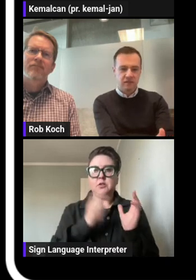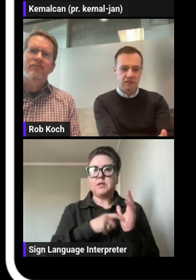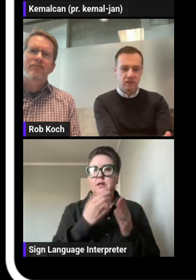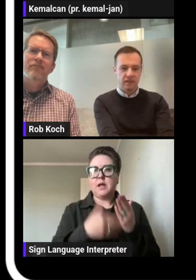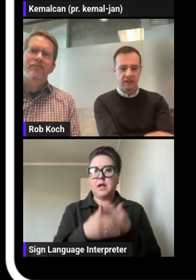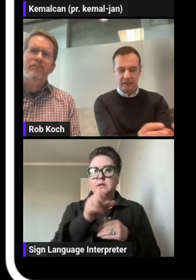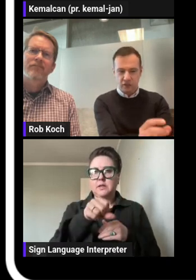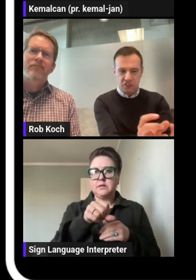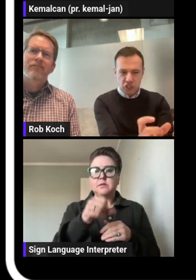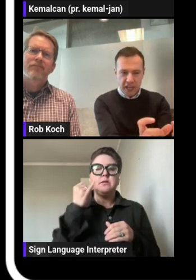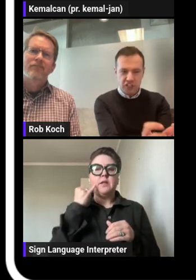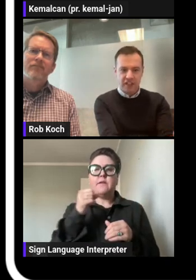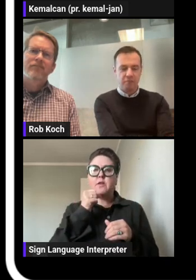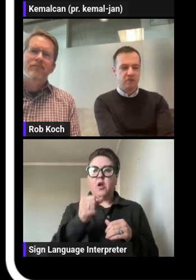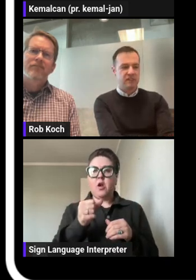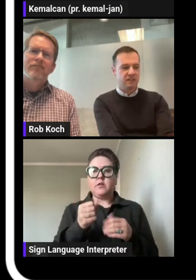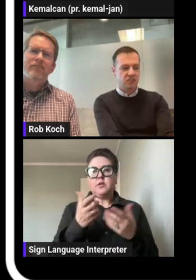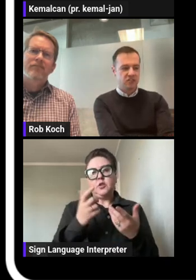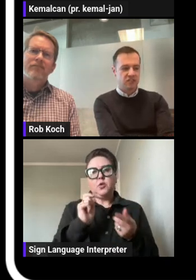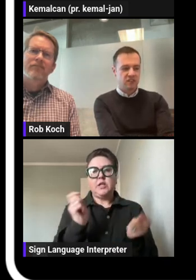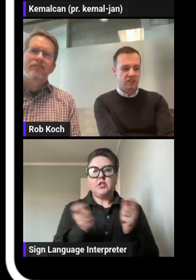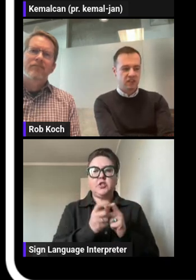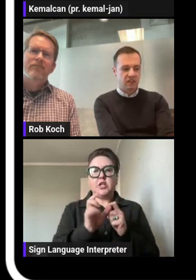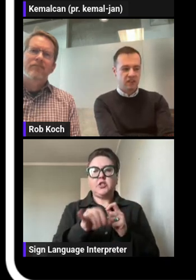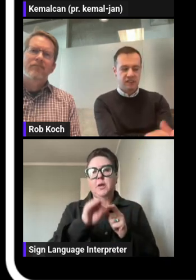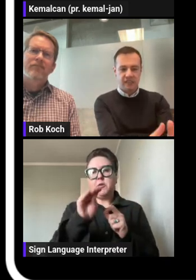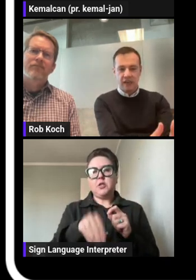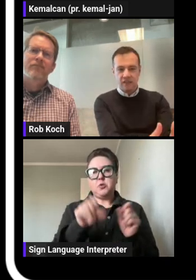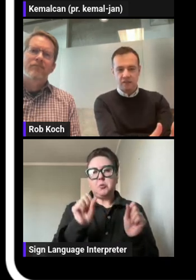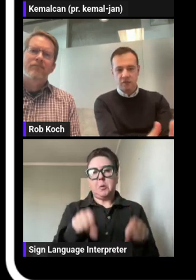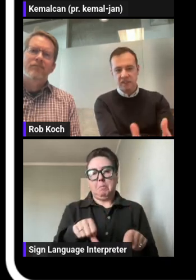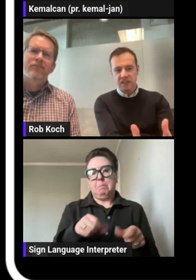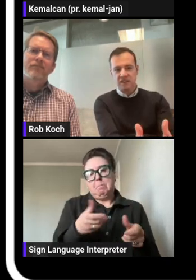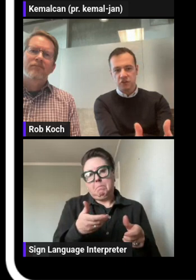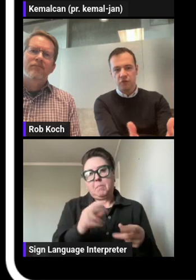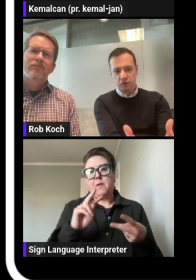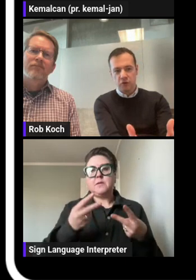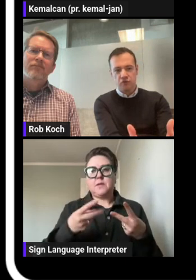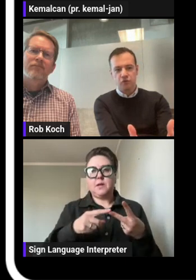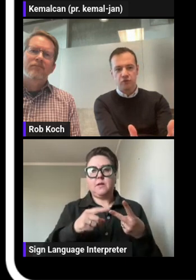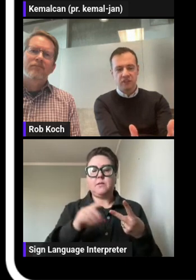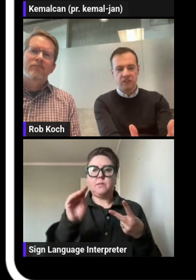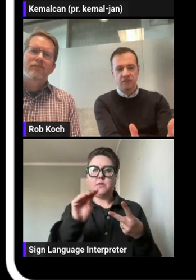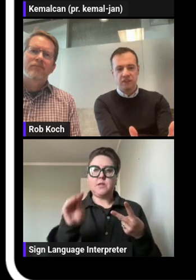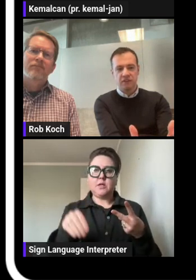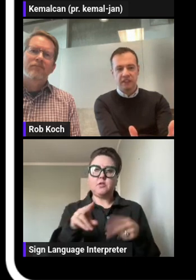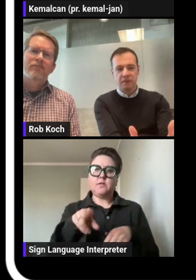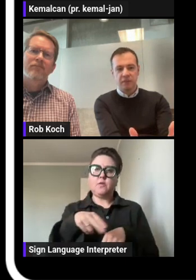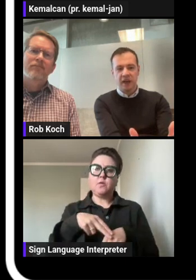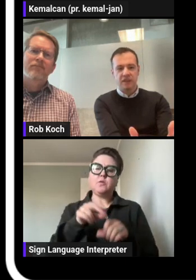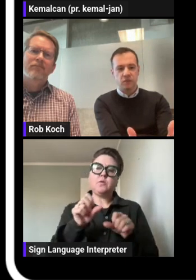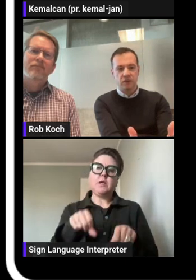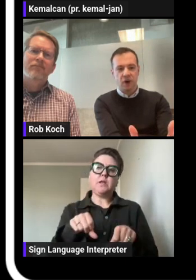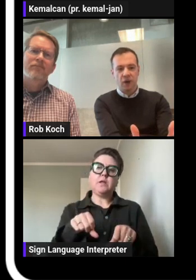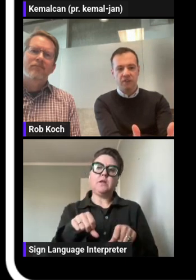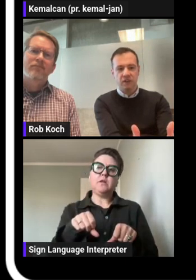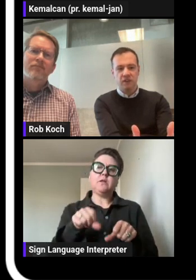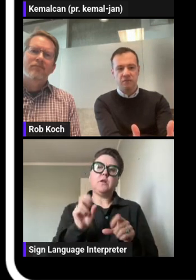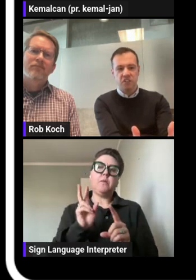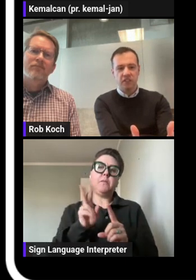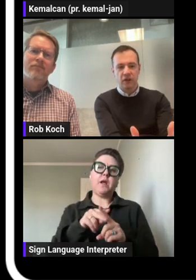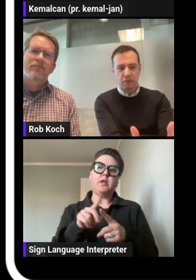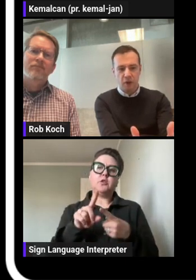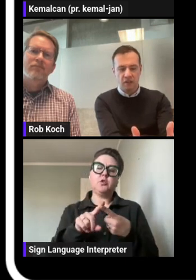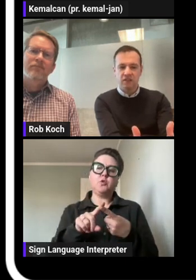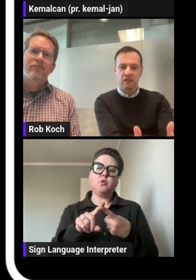not that. Like, you can change that percentage. Second percentage, of course, you can apply it on